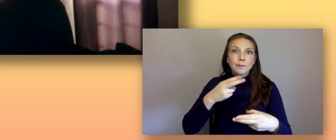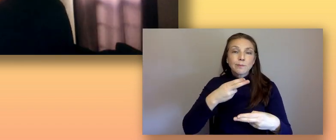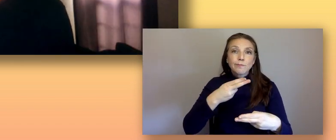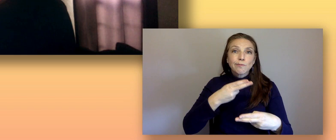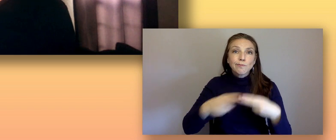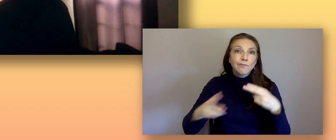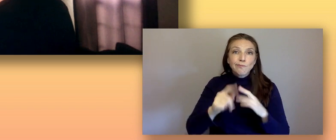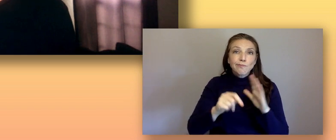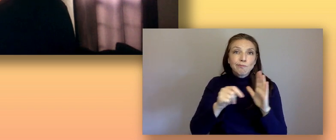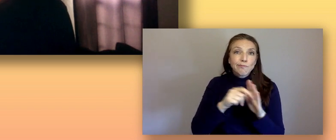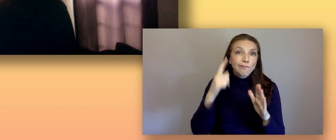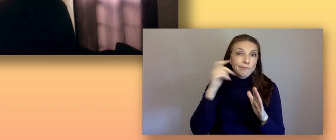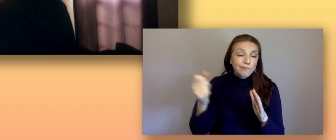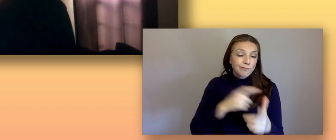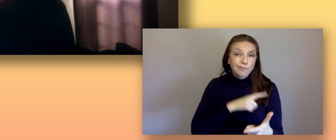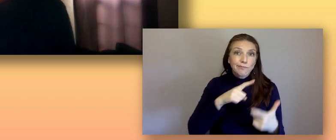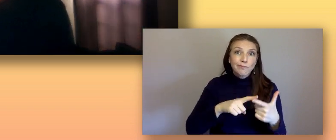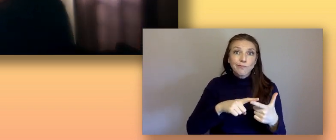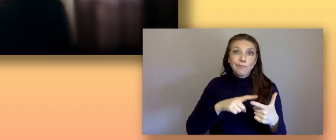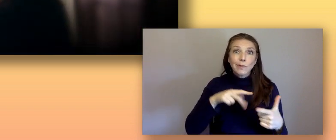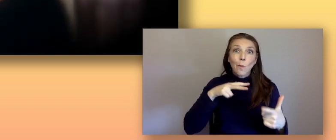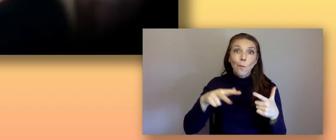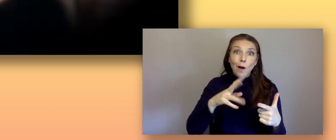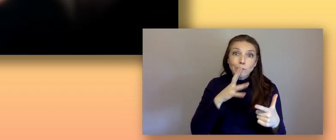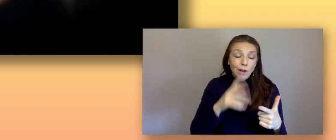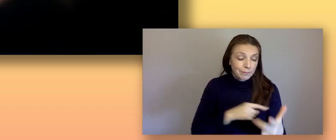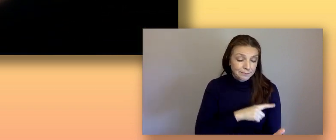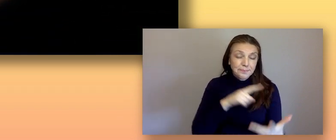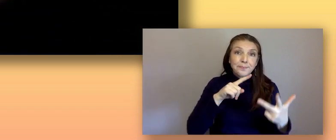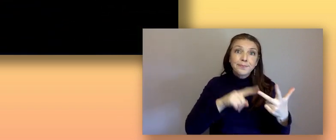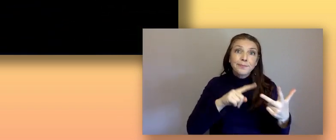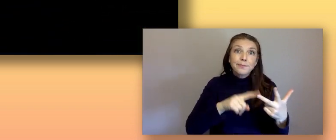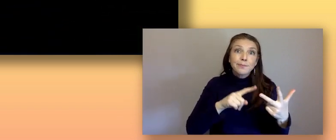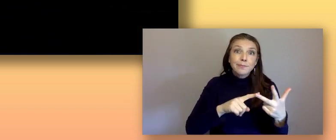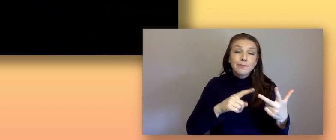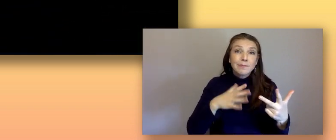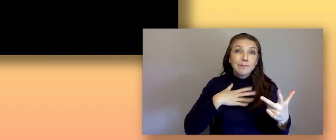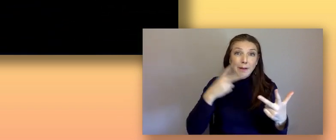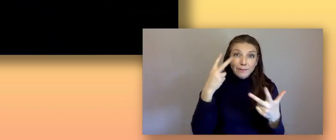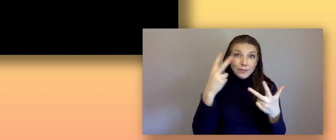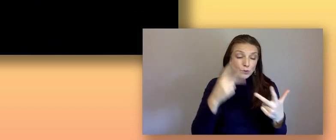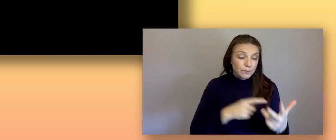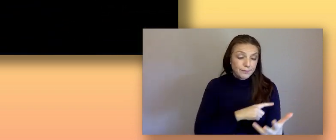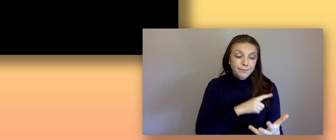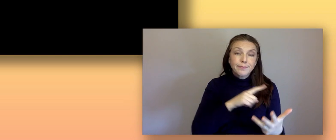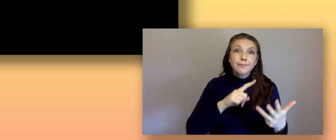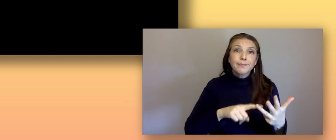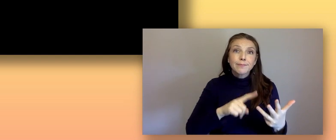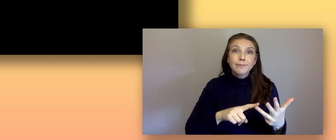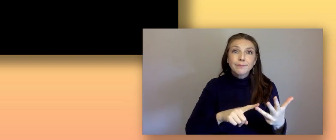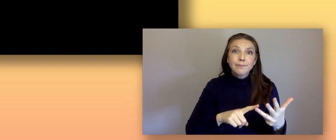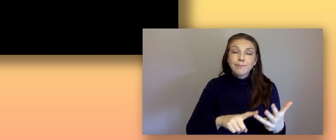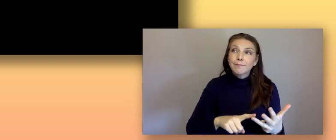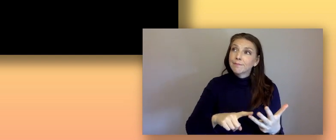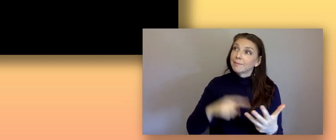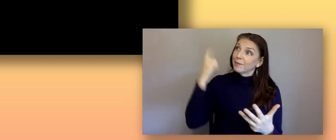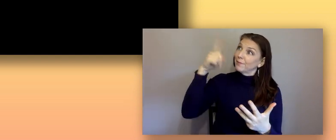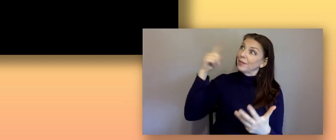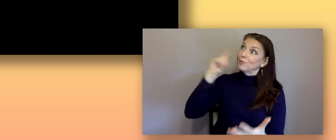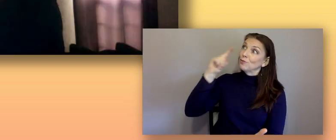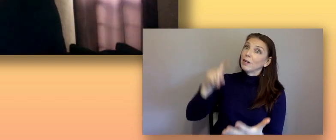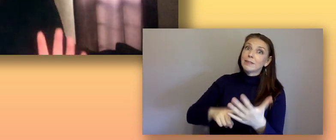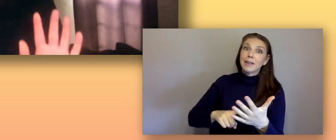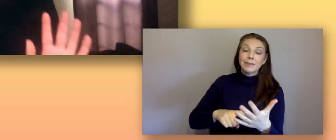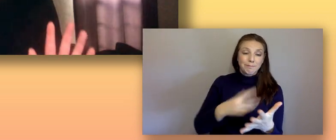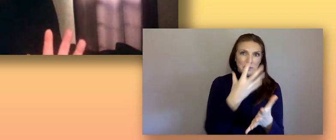memory, my ability to walk and talk, 3/4 of my vision, and my ability to recognize